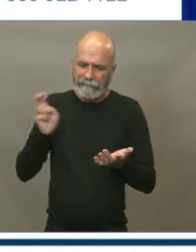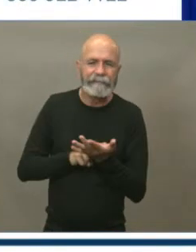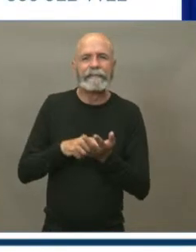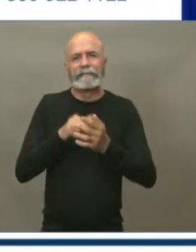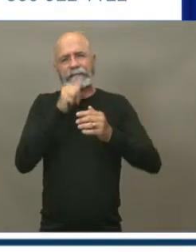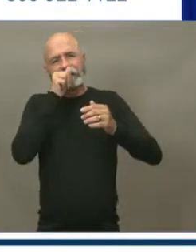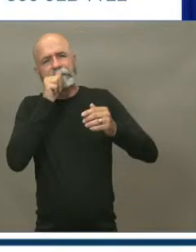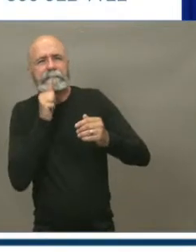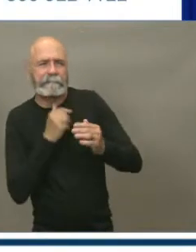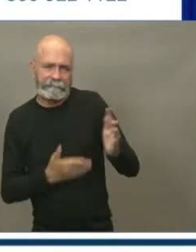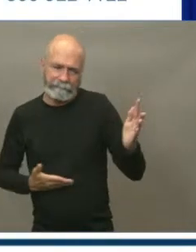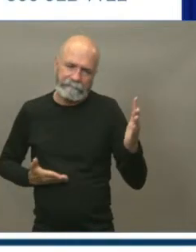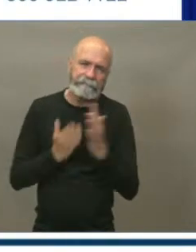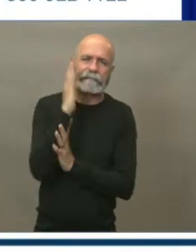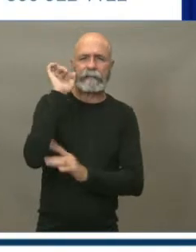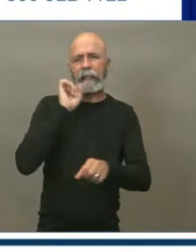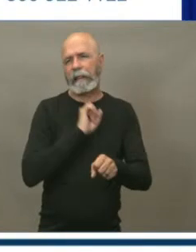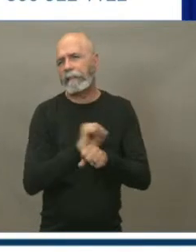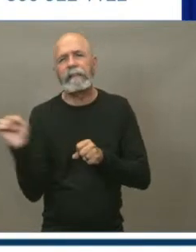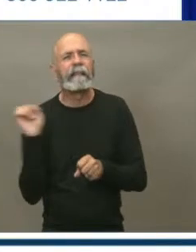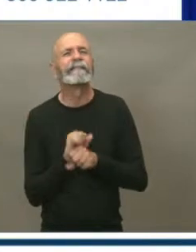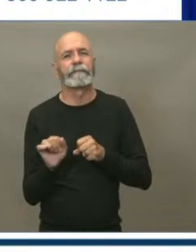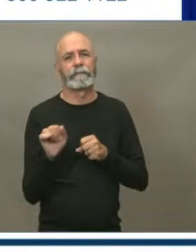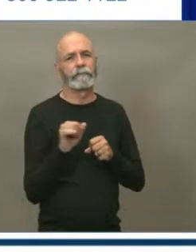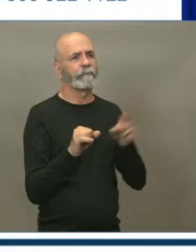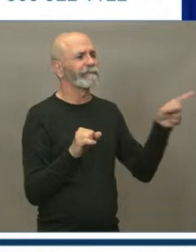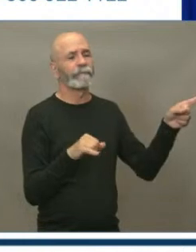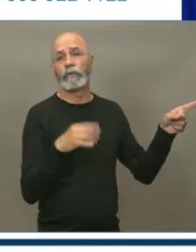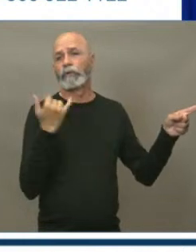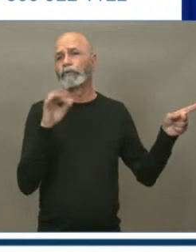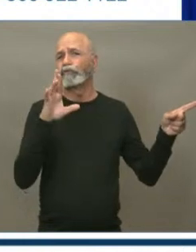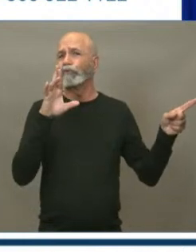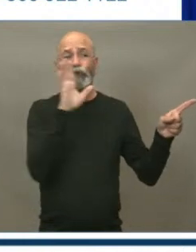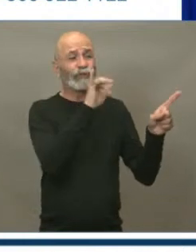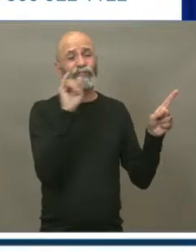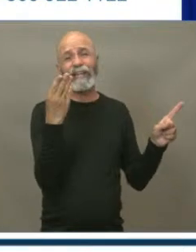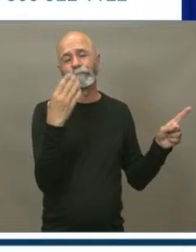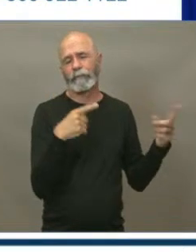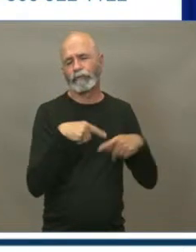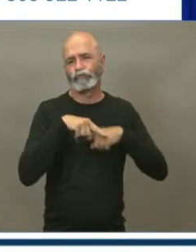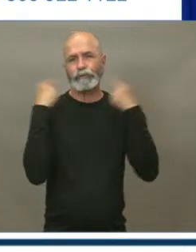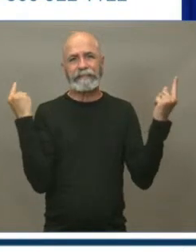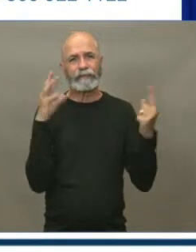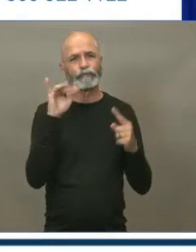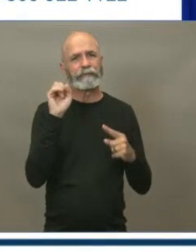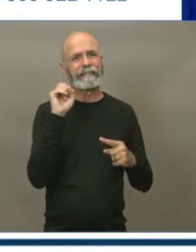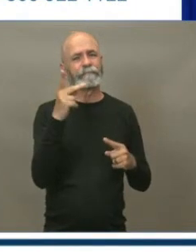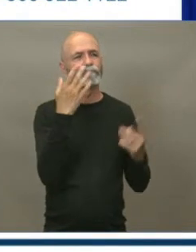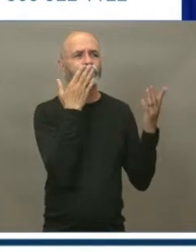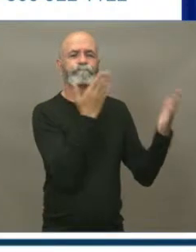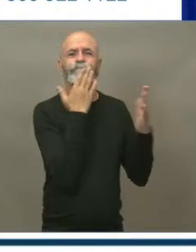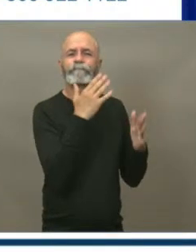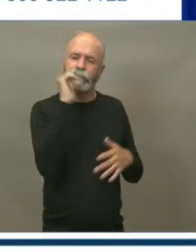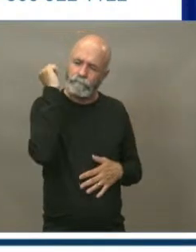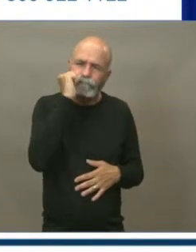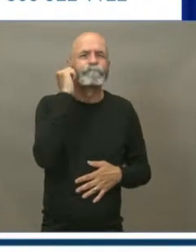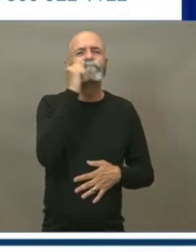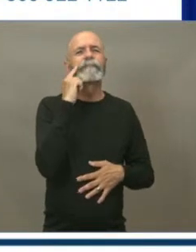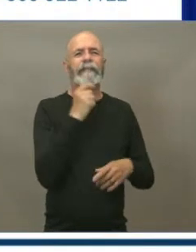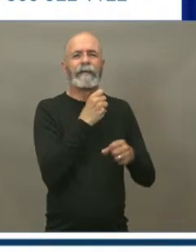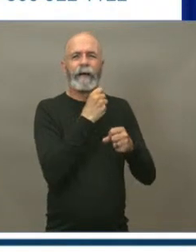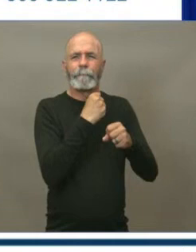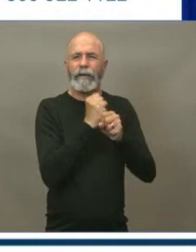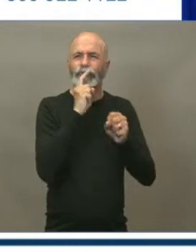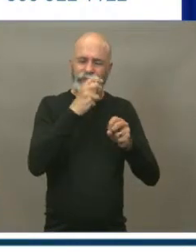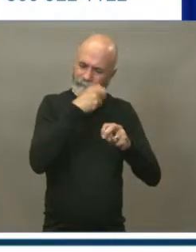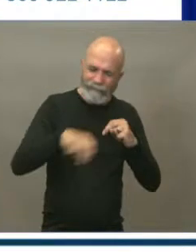and we are grateful for your service, not just this week, but every day. It is one of the toughest professions there is, especially